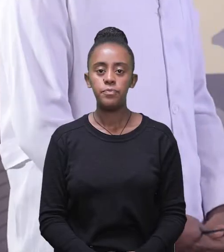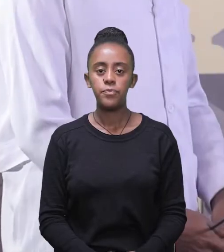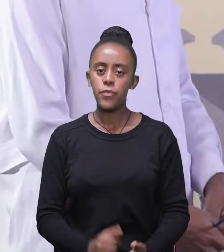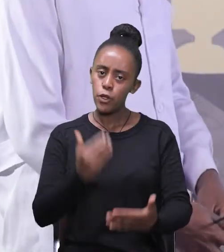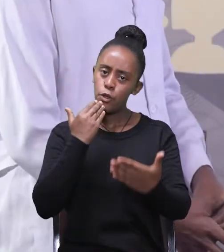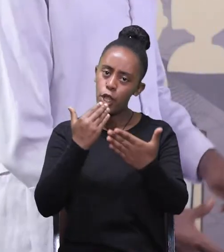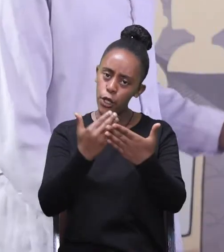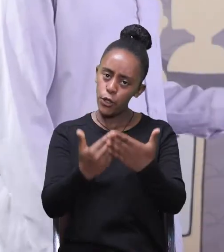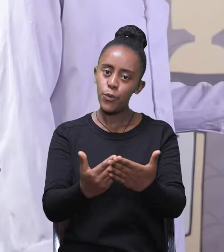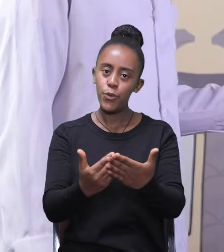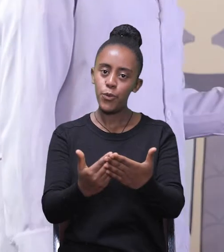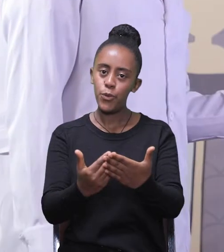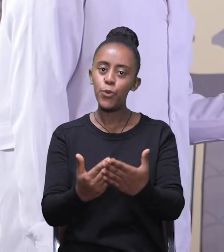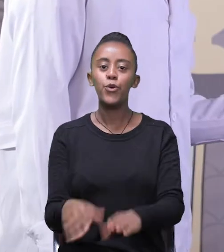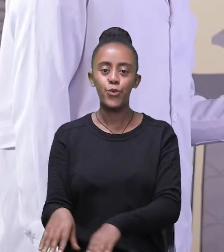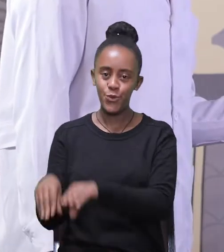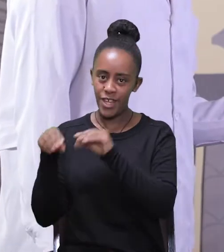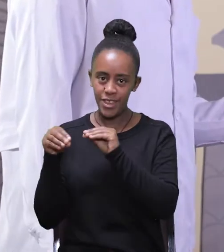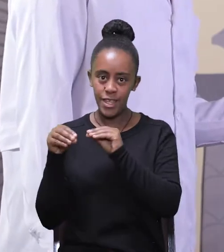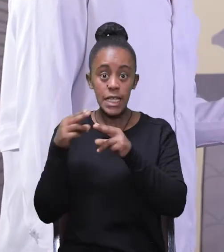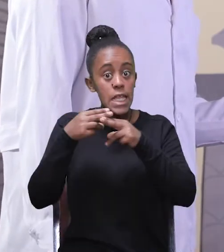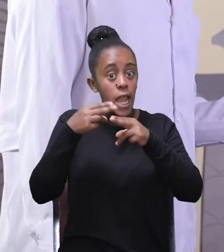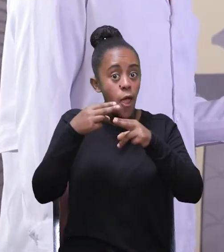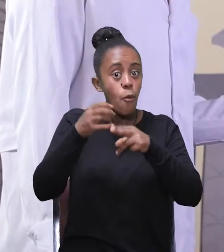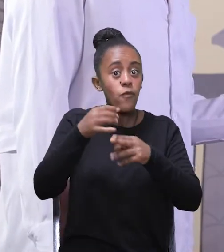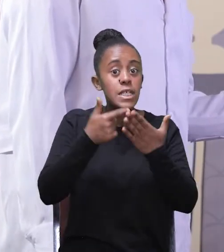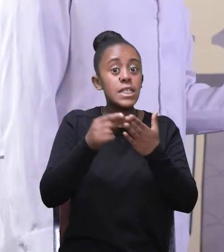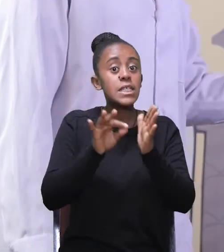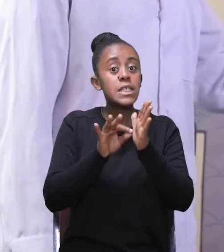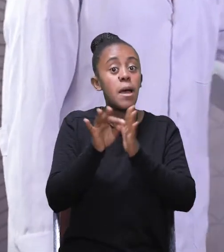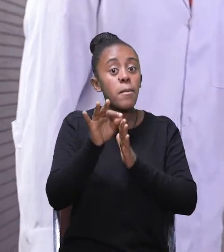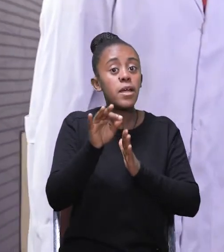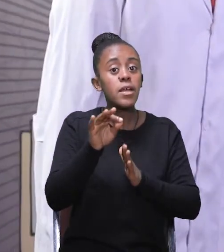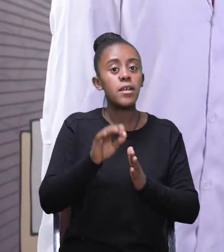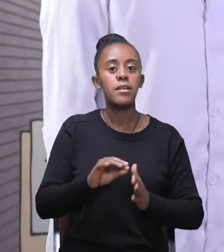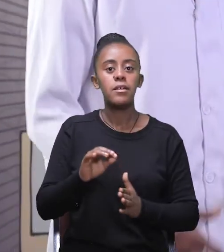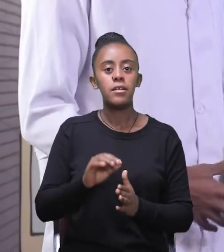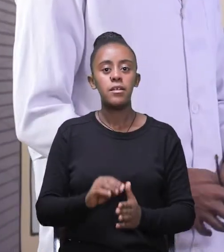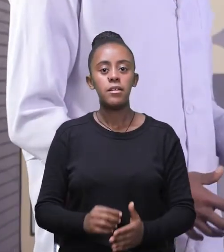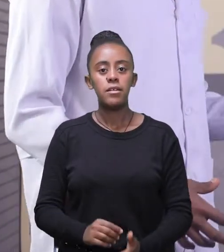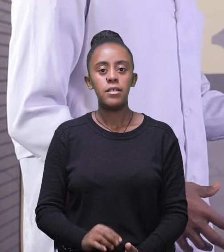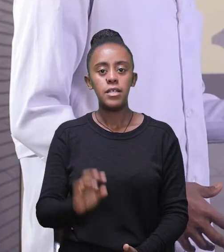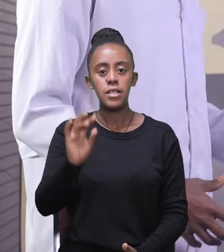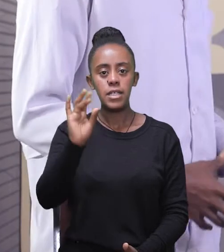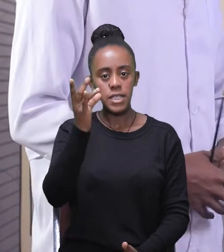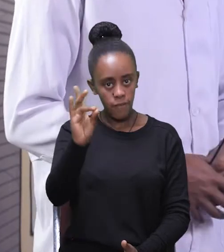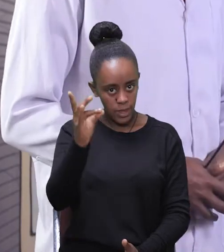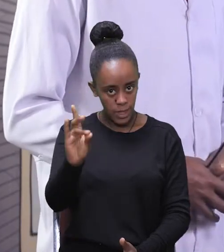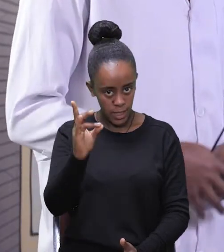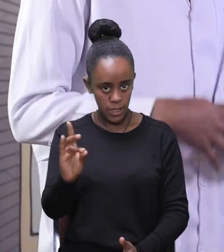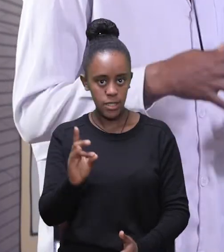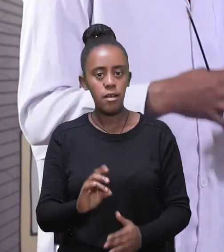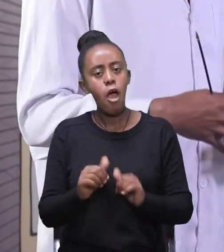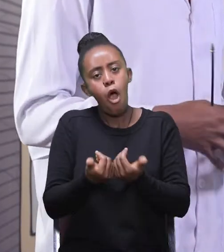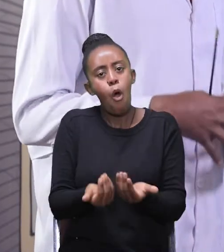Thank you, students. The name of this number is 17. Is that not? 17. So,